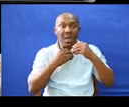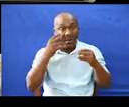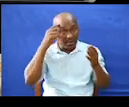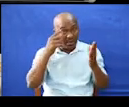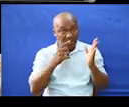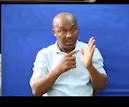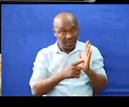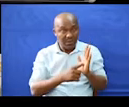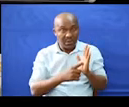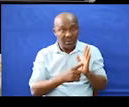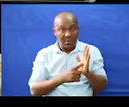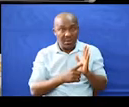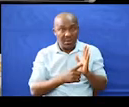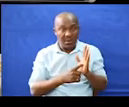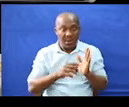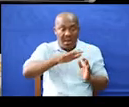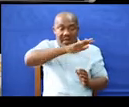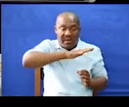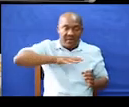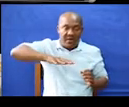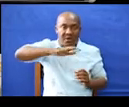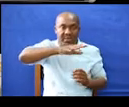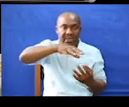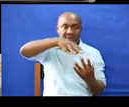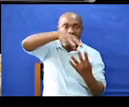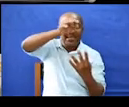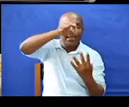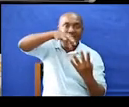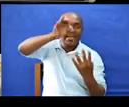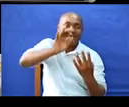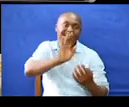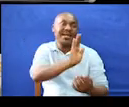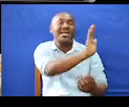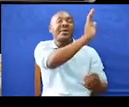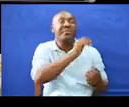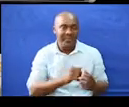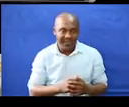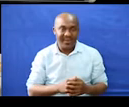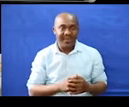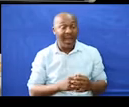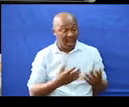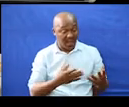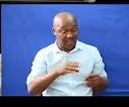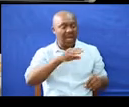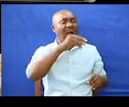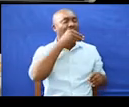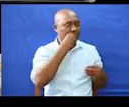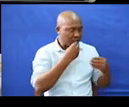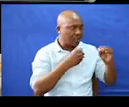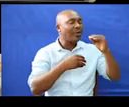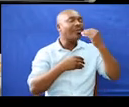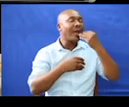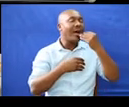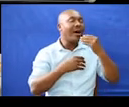means the environment has selected them. The environment gave them a chance to